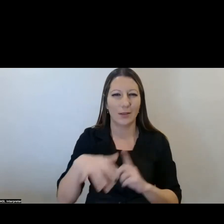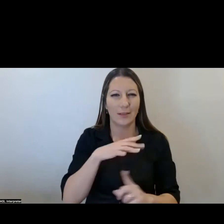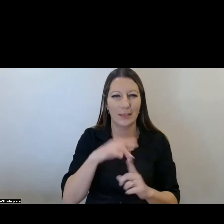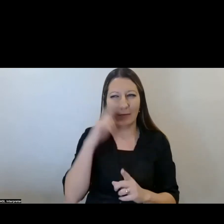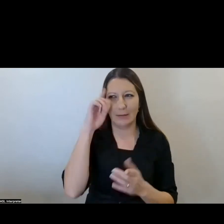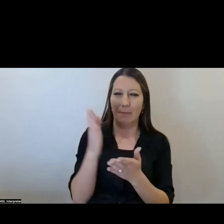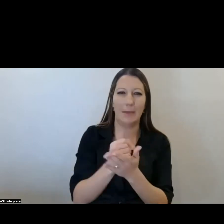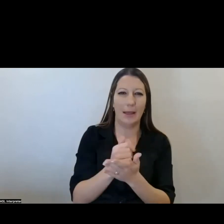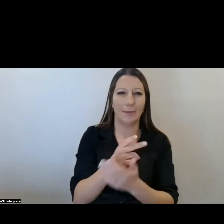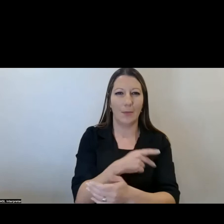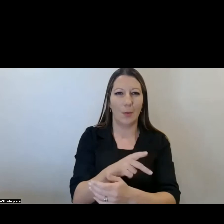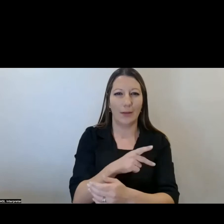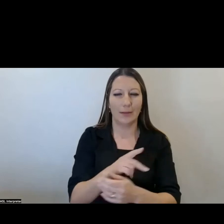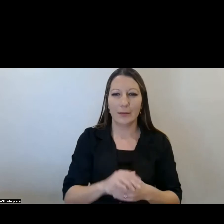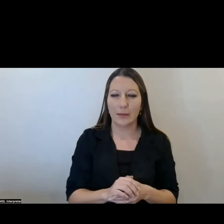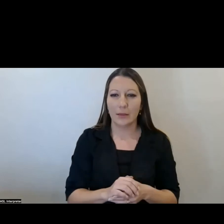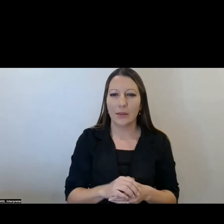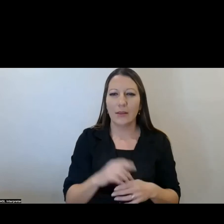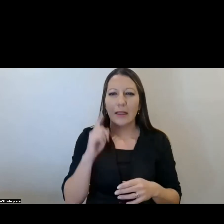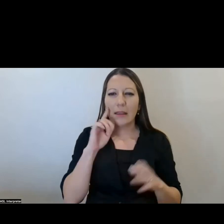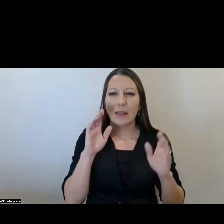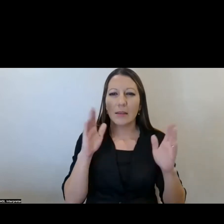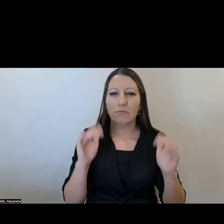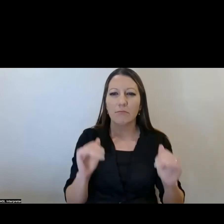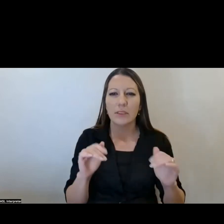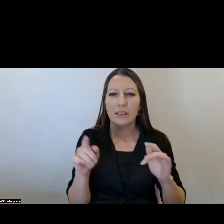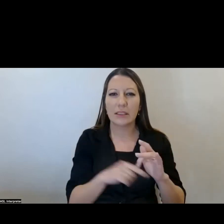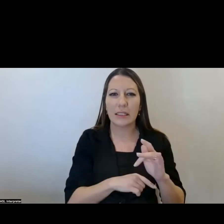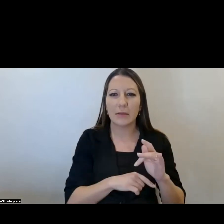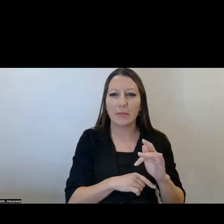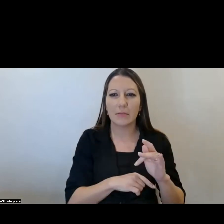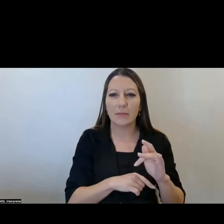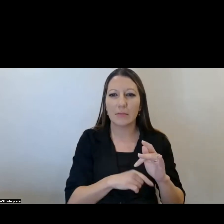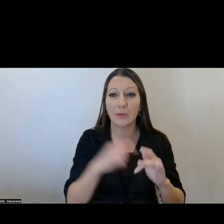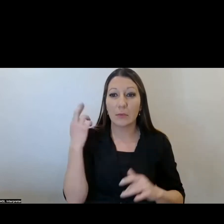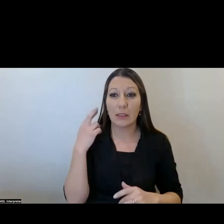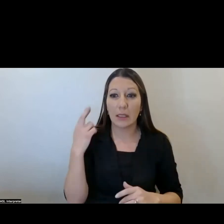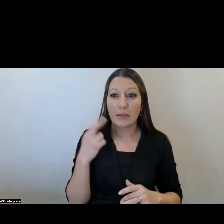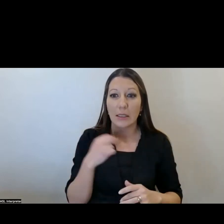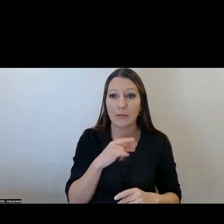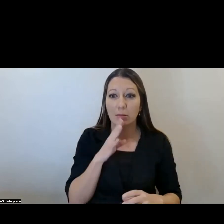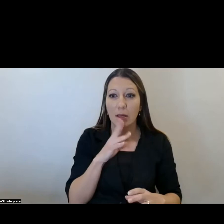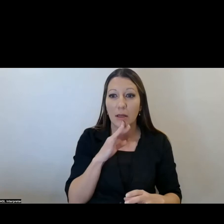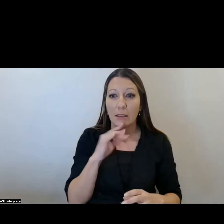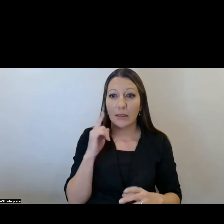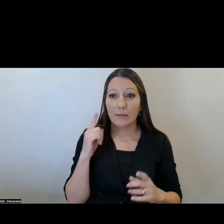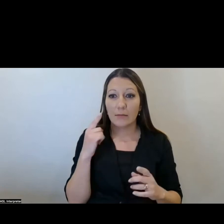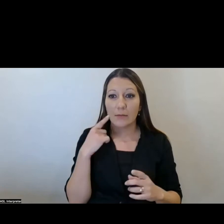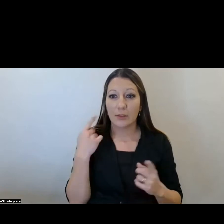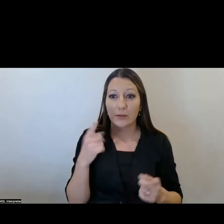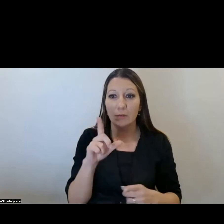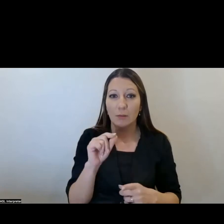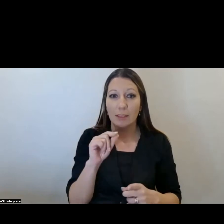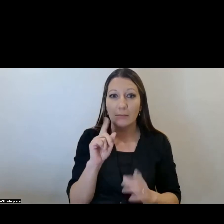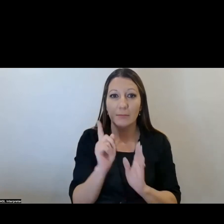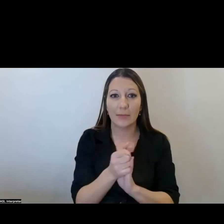I think I might skip ahead a little bit because I realize I've been talking for nearly 20 minutes and I'm not the best at